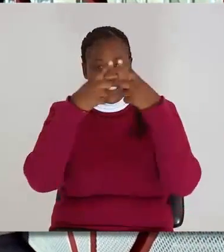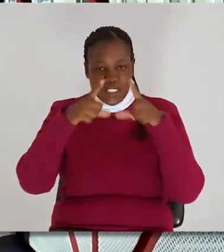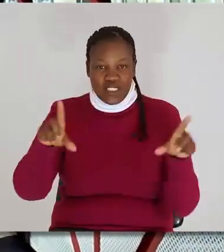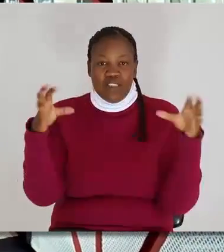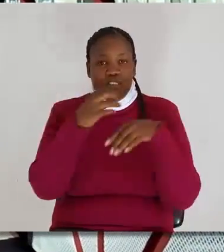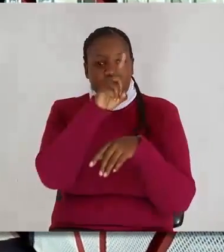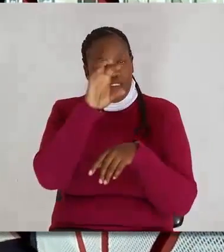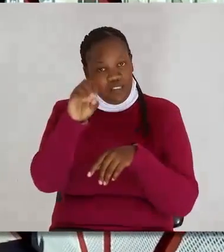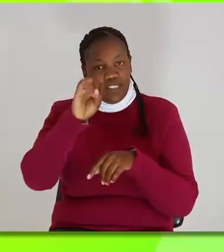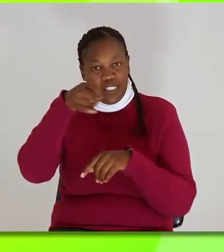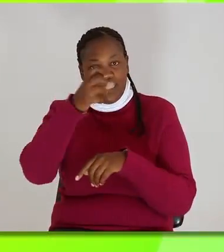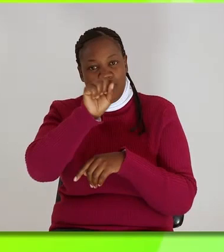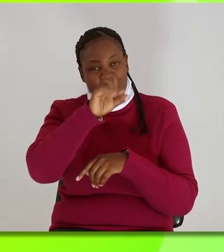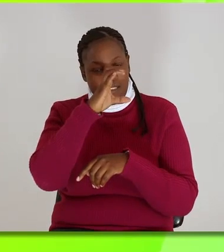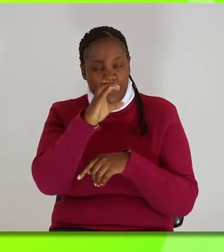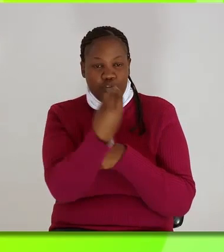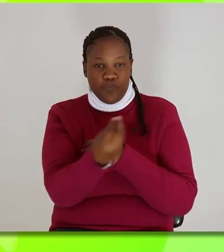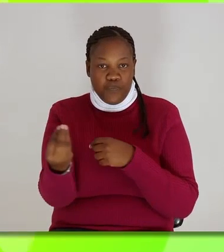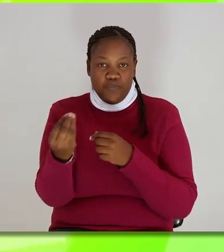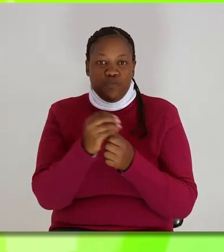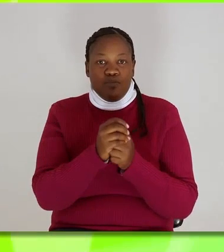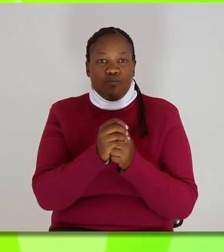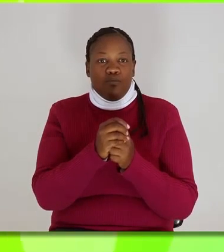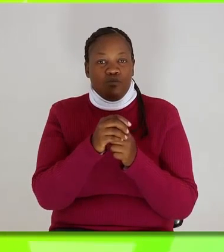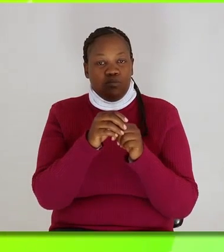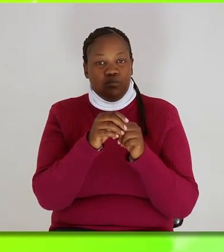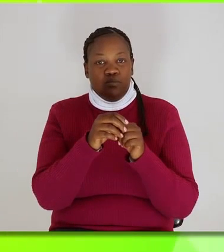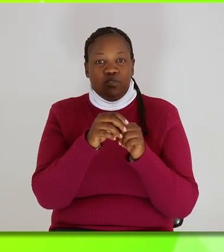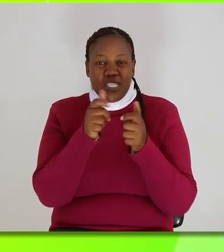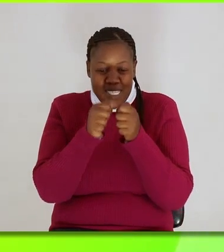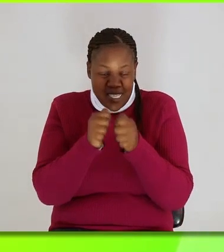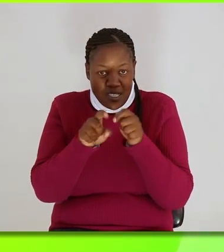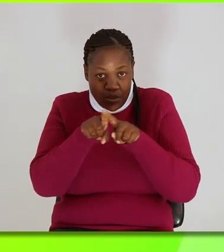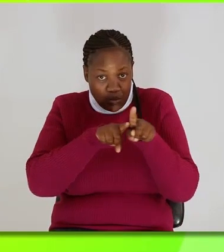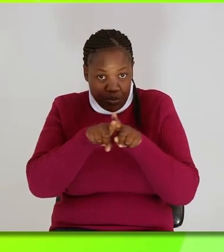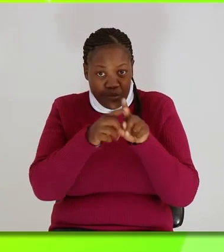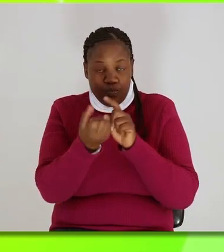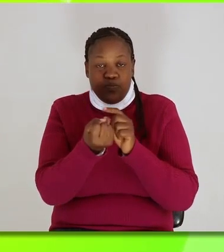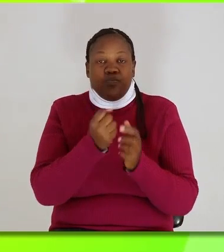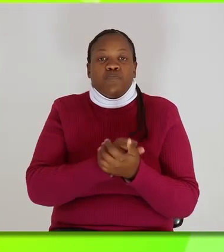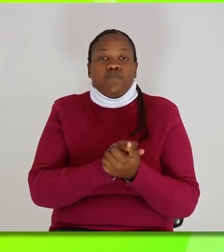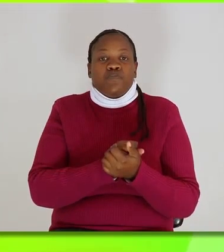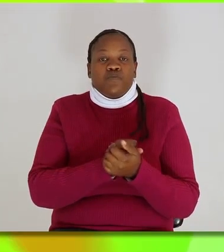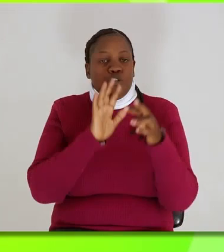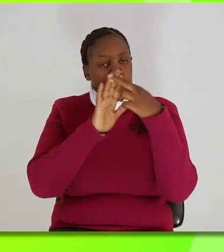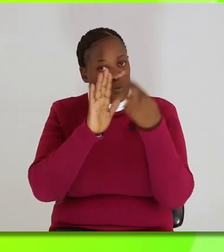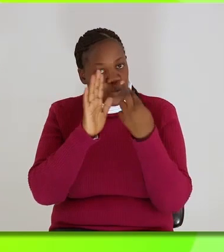But don't leave just yet. We have an SMS competition. And the rules are as follows. Send the SMS to the